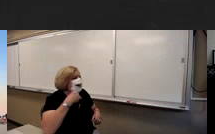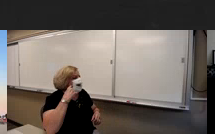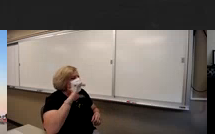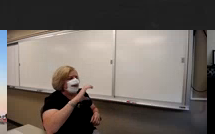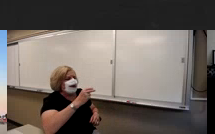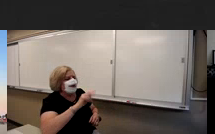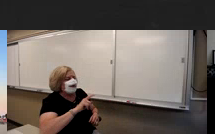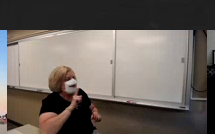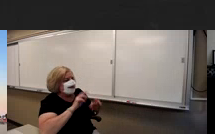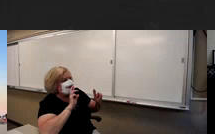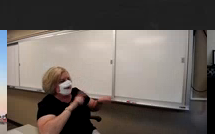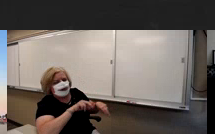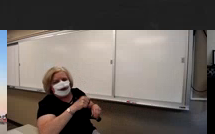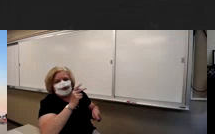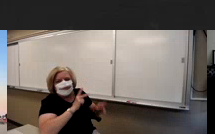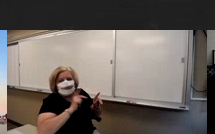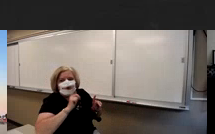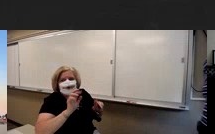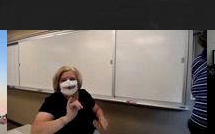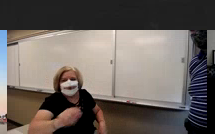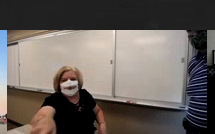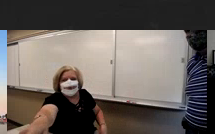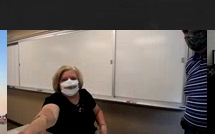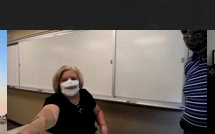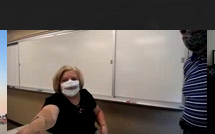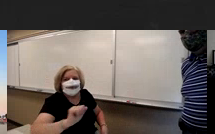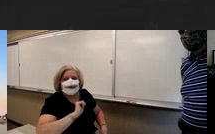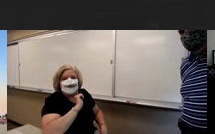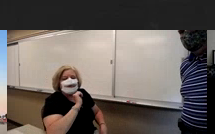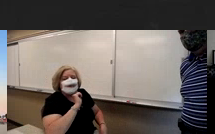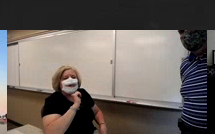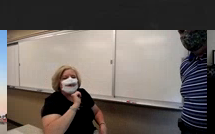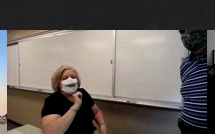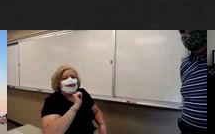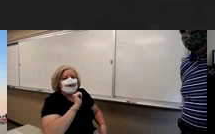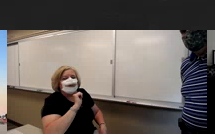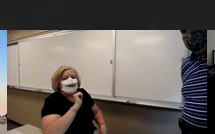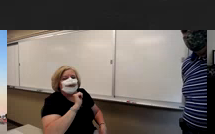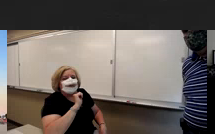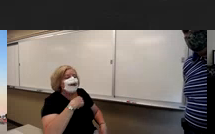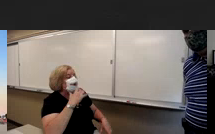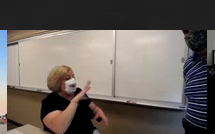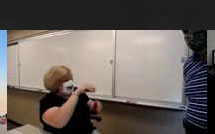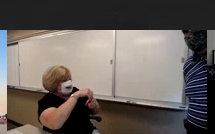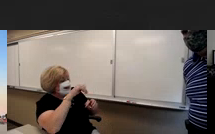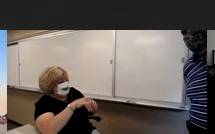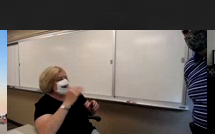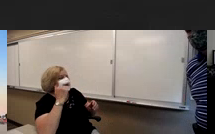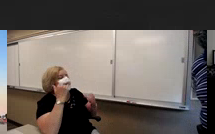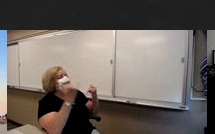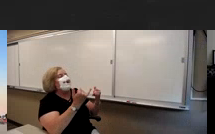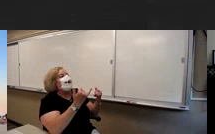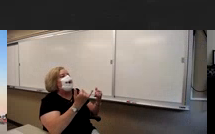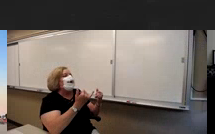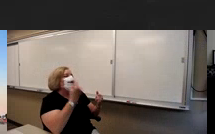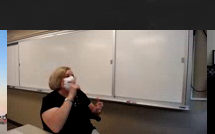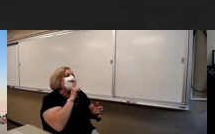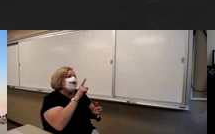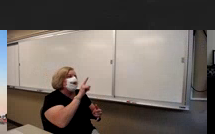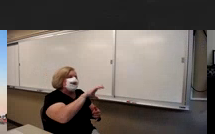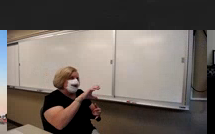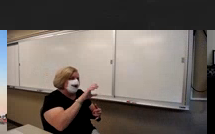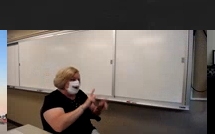are too. But within this right now, I know it's definitely center. I know you can invite